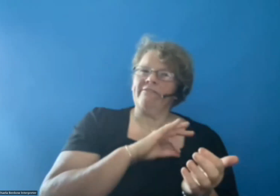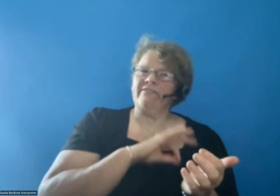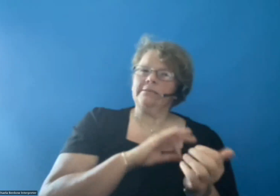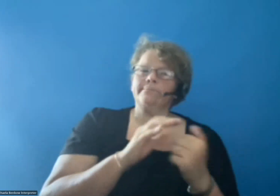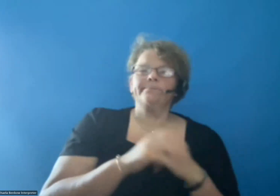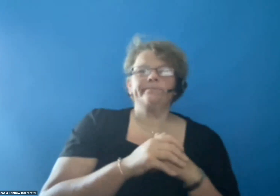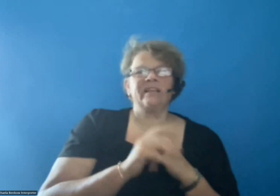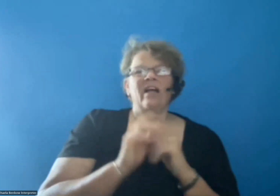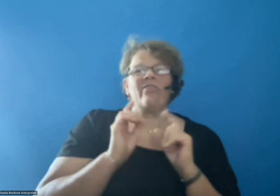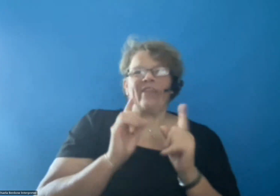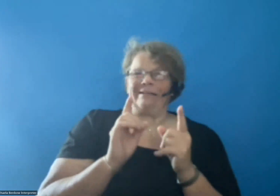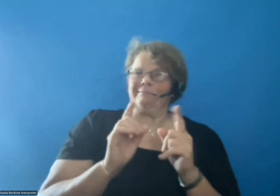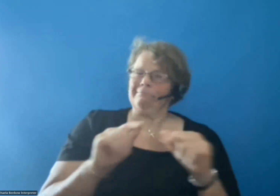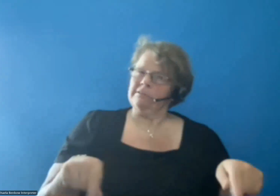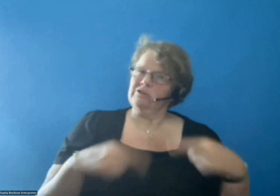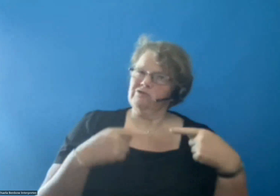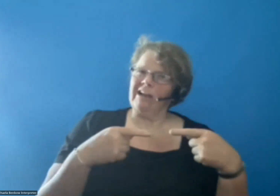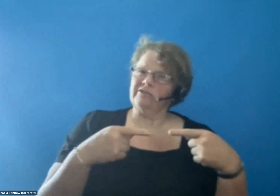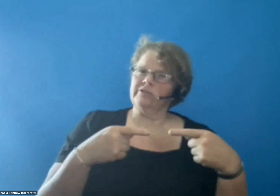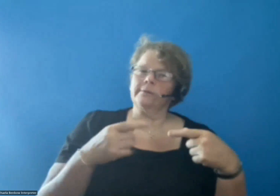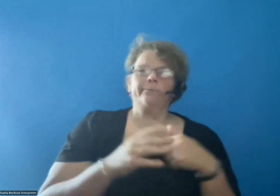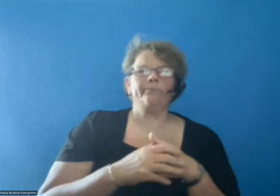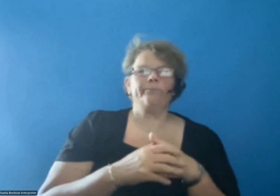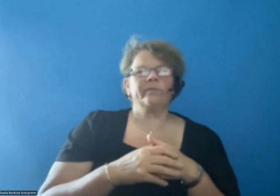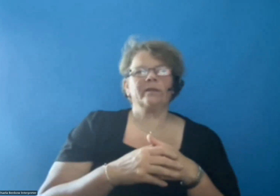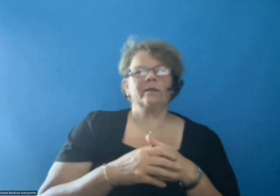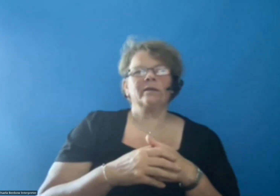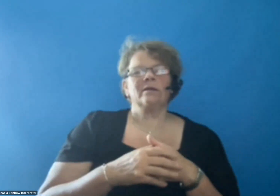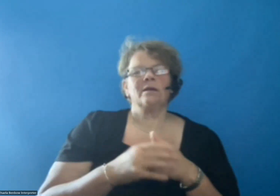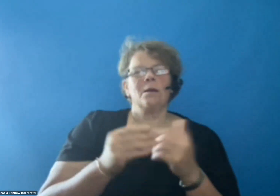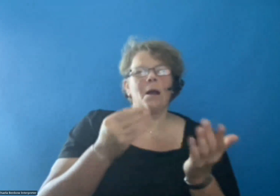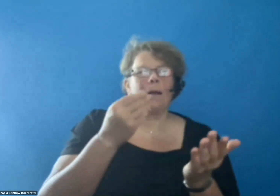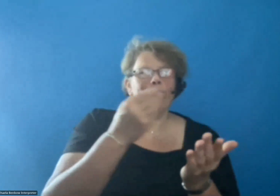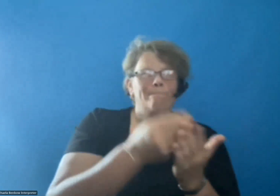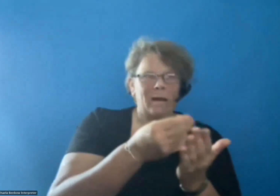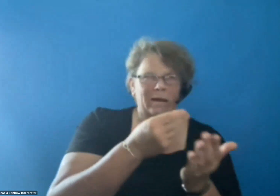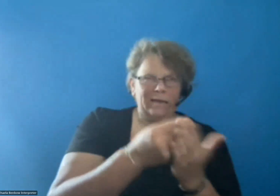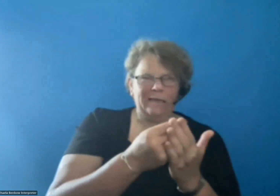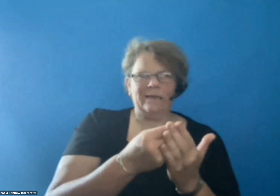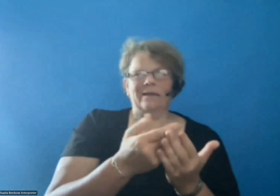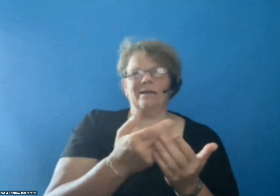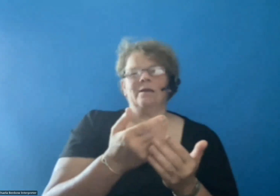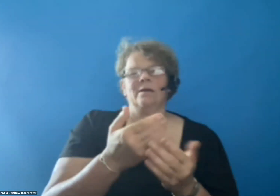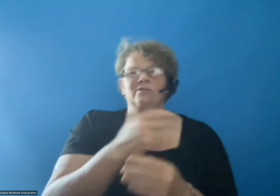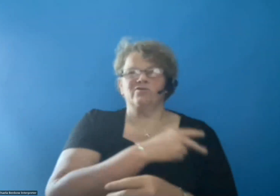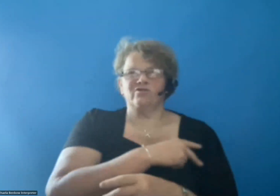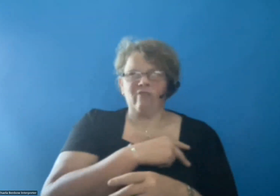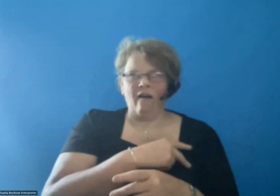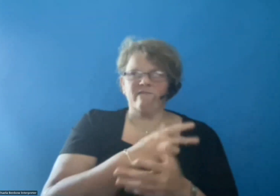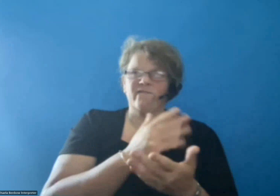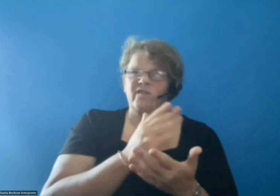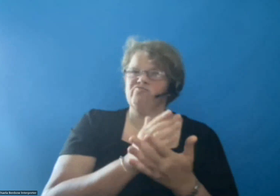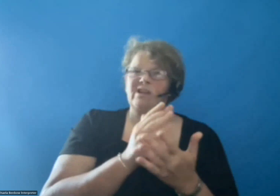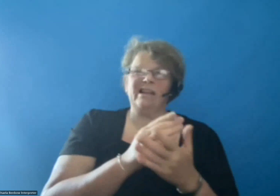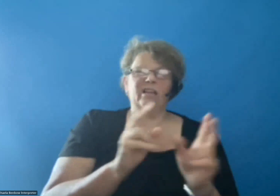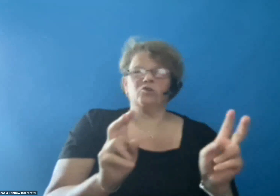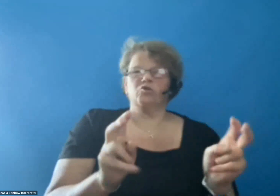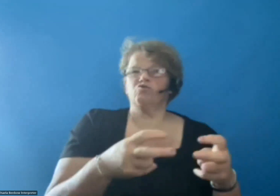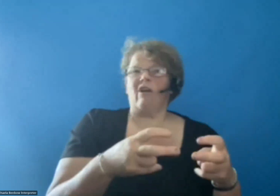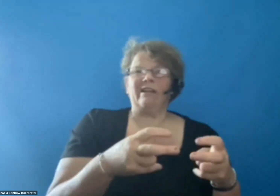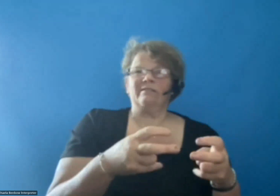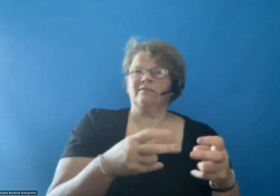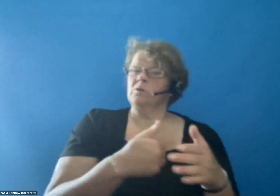the key challenge for me. Things like money, things like workforce are kind of constraints that we've always worked